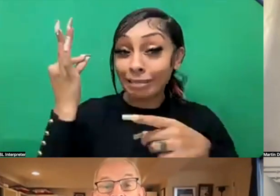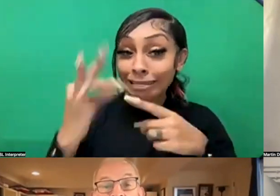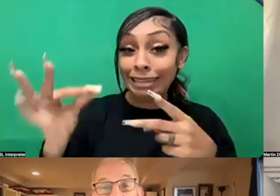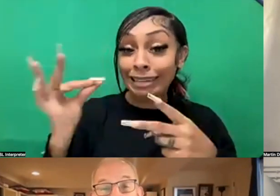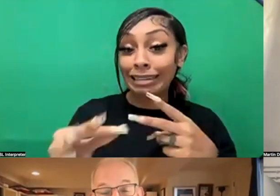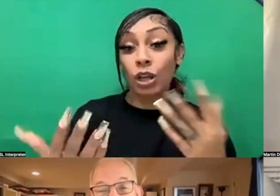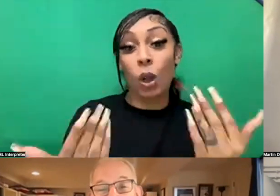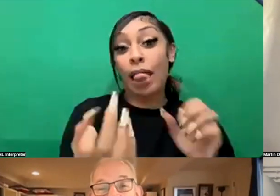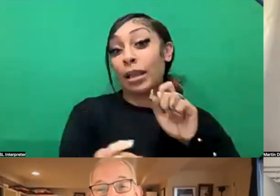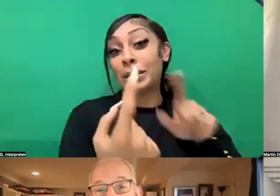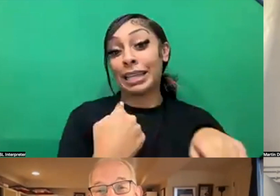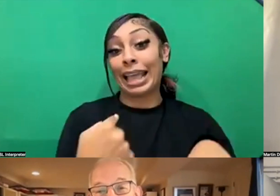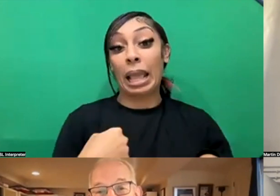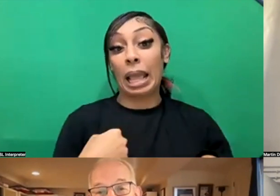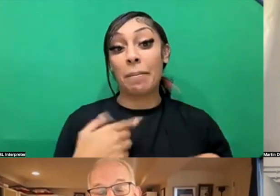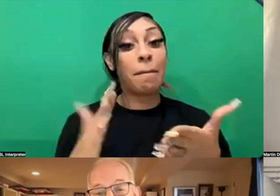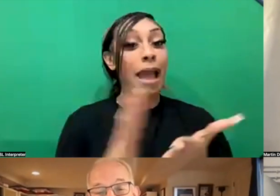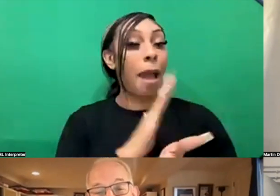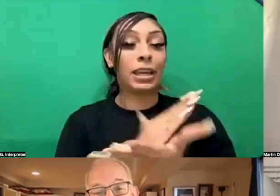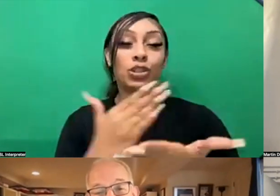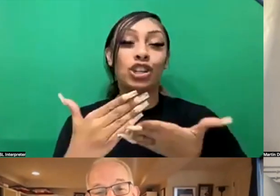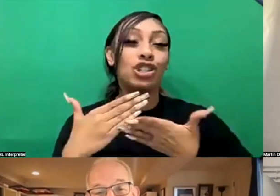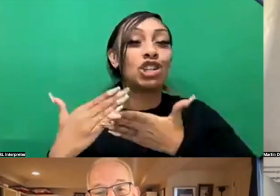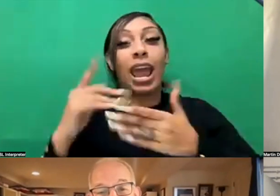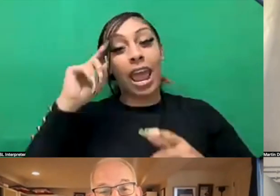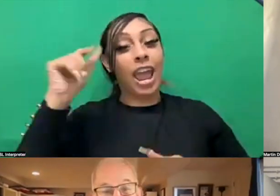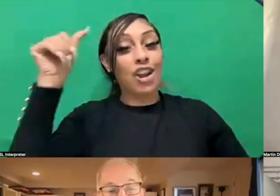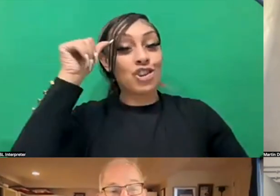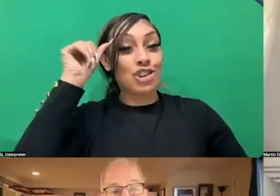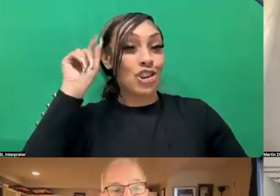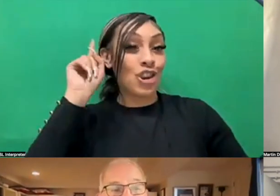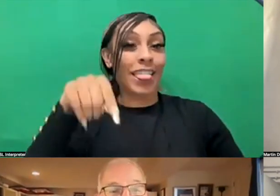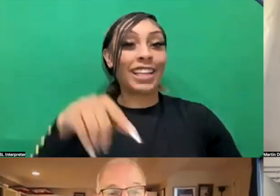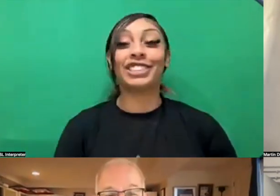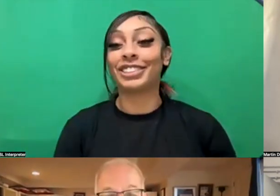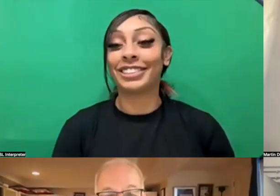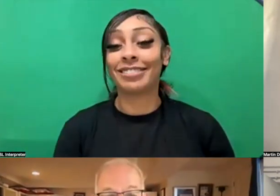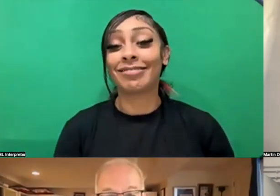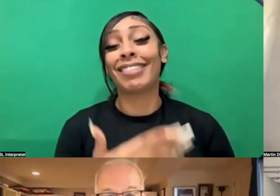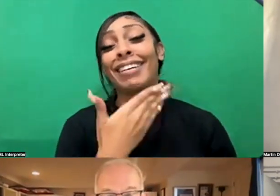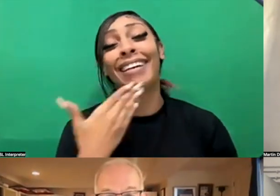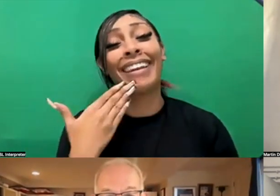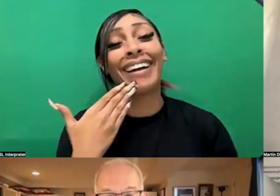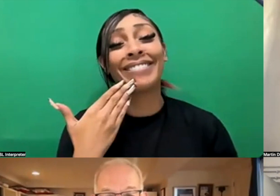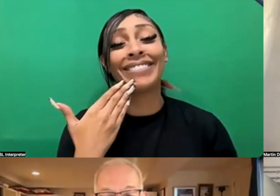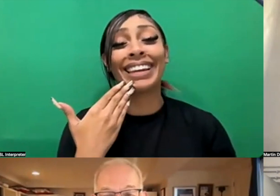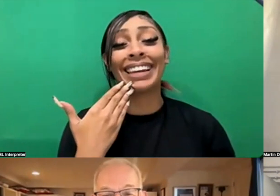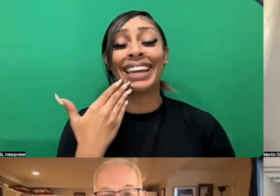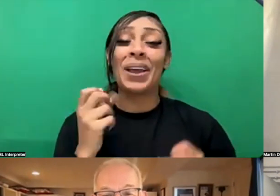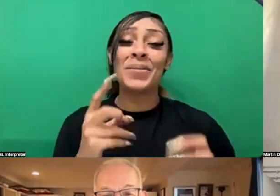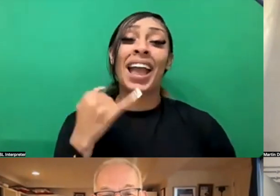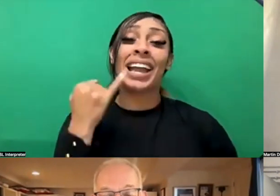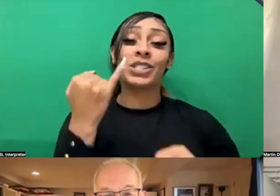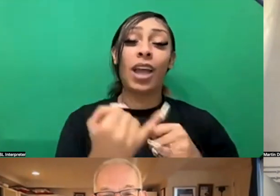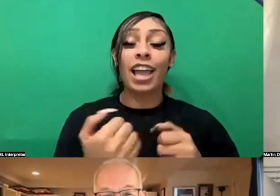send an email, and I'm happy to share my knowledge. Well, Roger, that is a really lovely note to end on. Thank you so much for your generosity